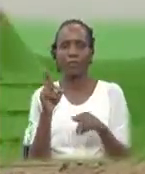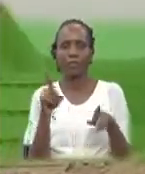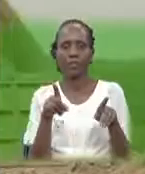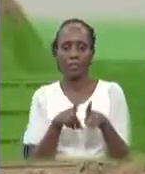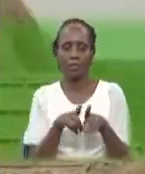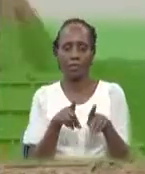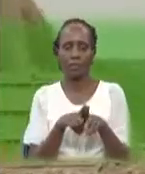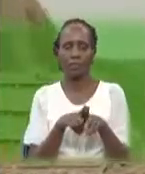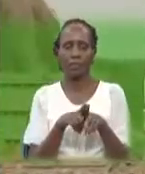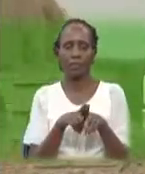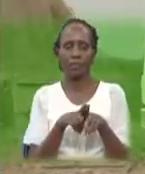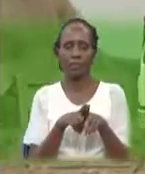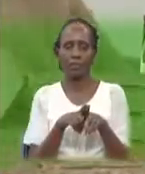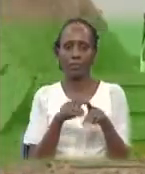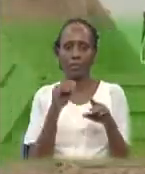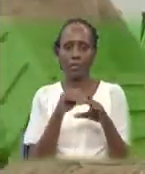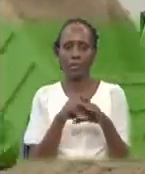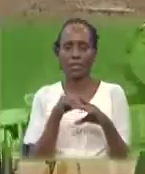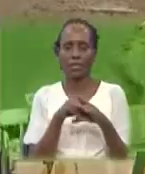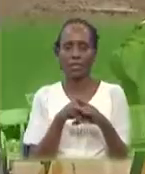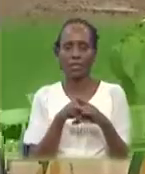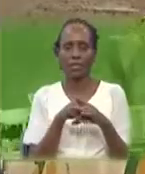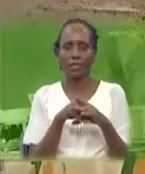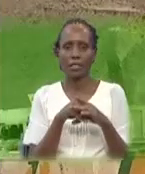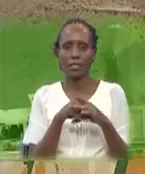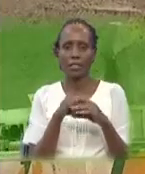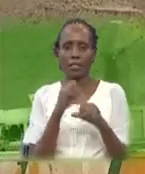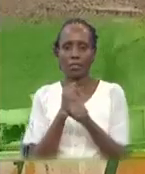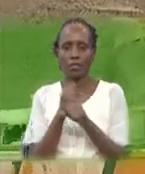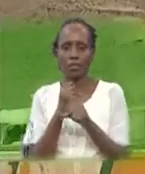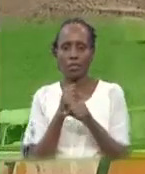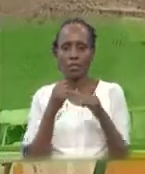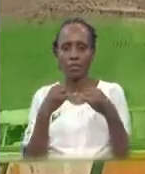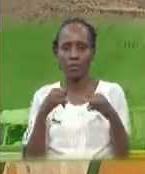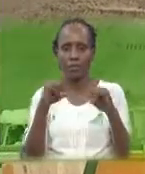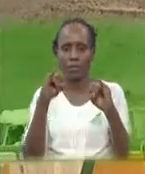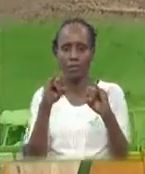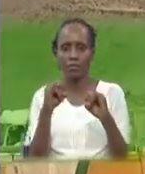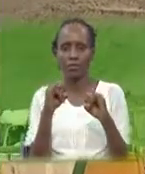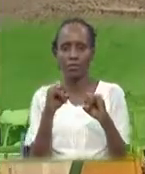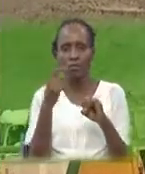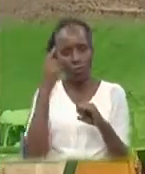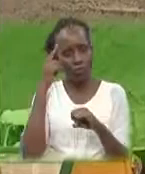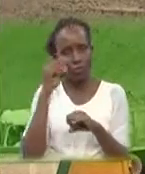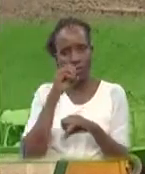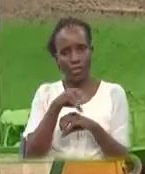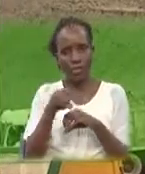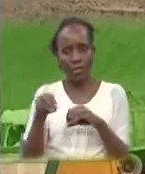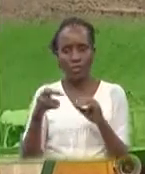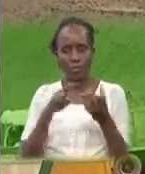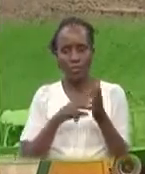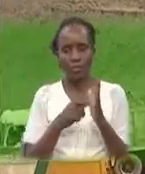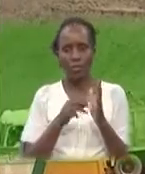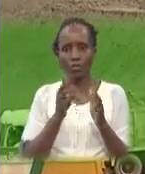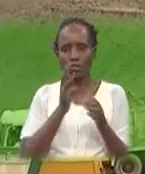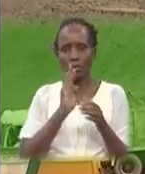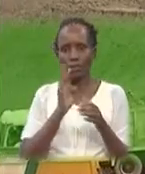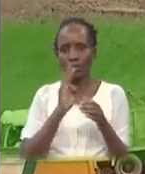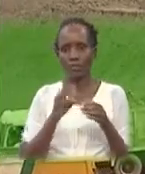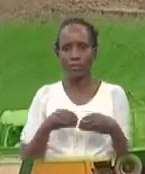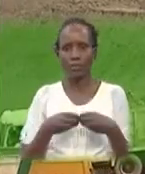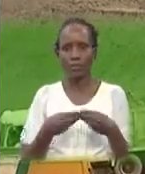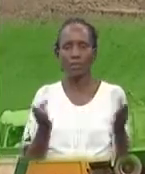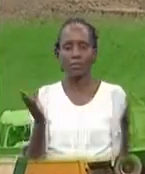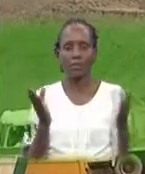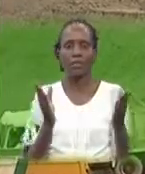laggers, and also in the carrying out the implementation of the irrigation project,